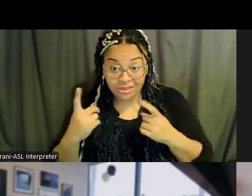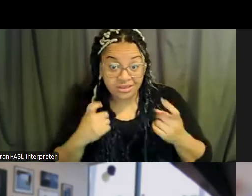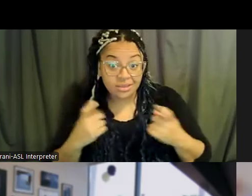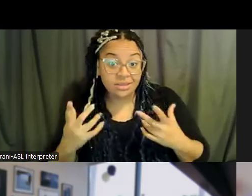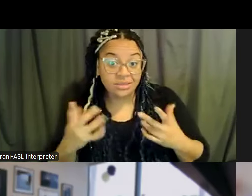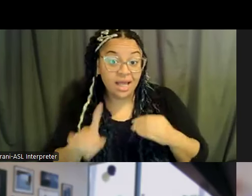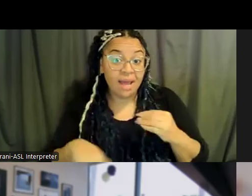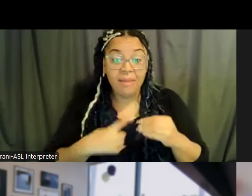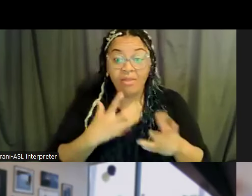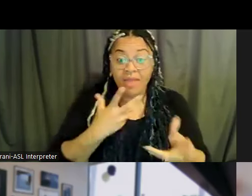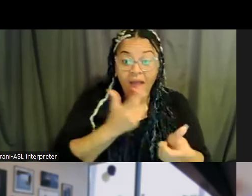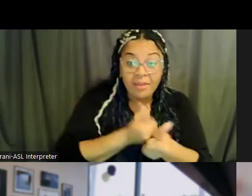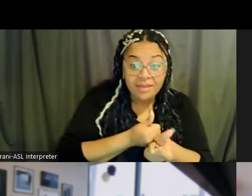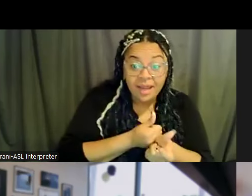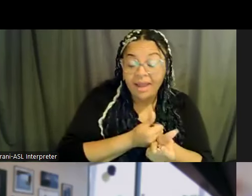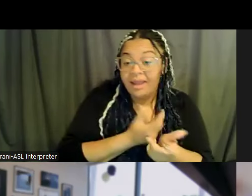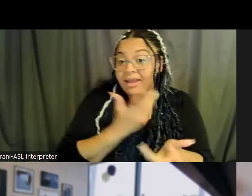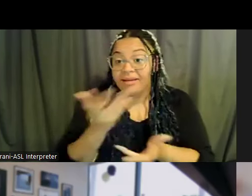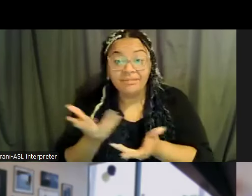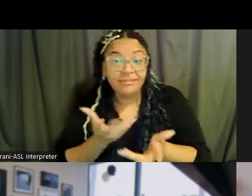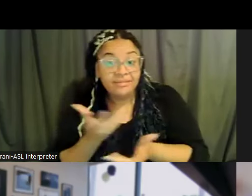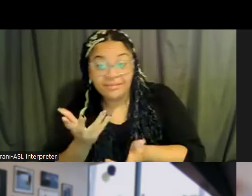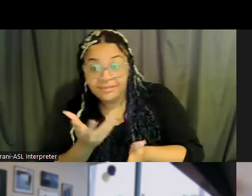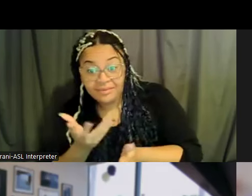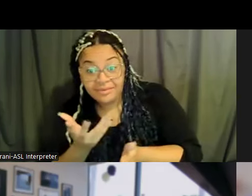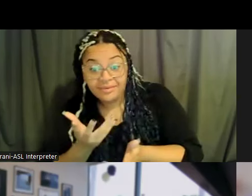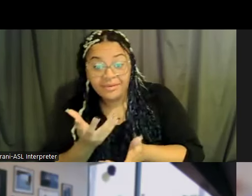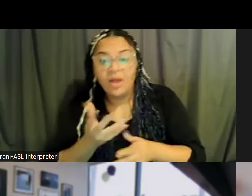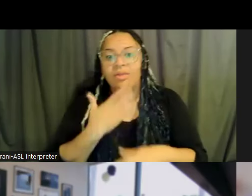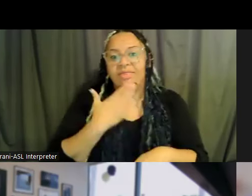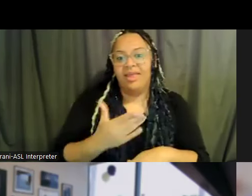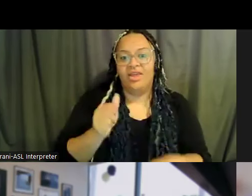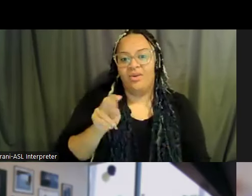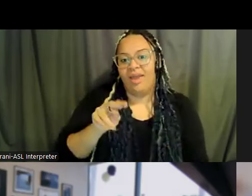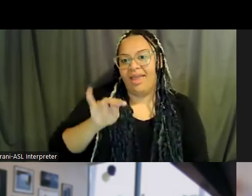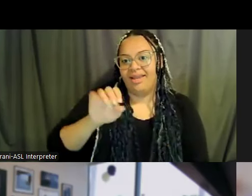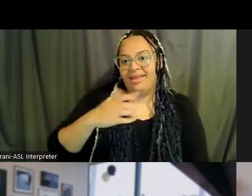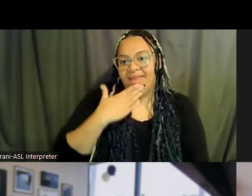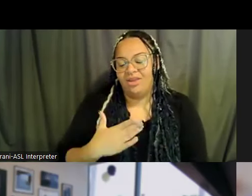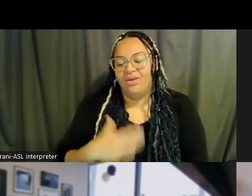this update or, oh, thank you, Annie. Thank you.